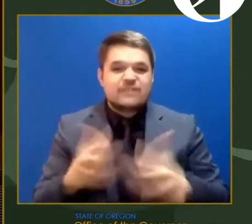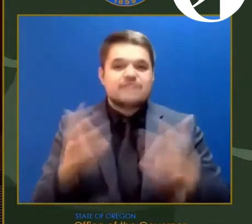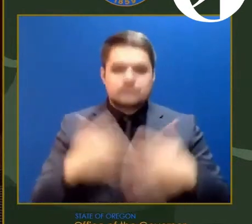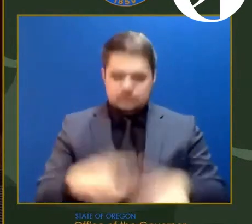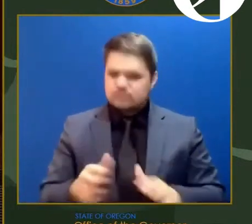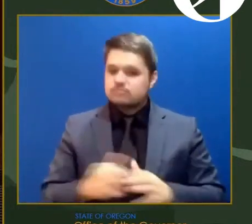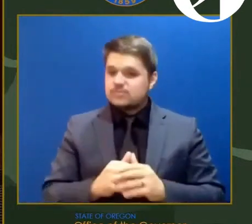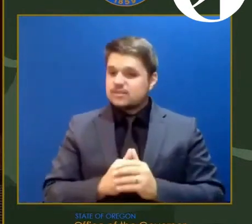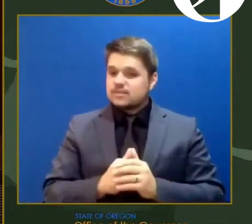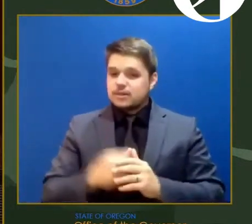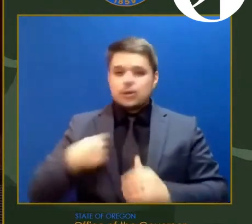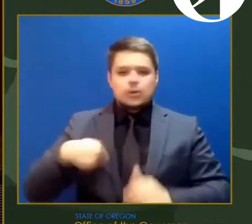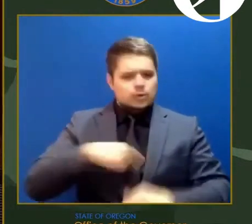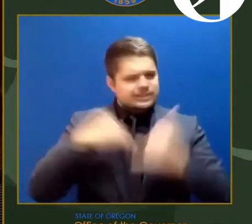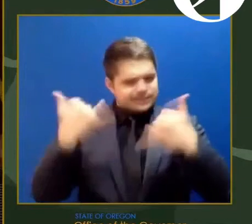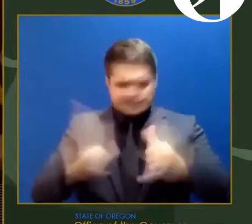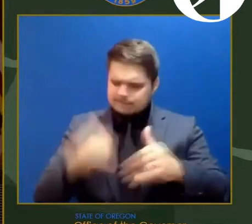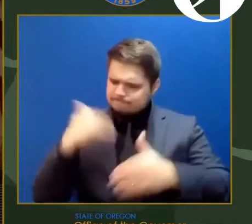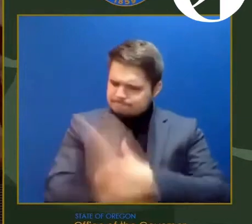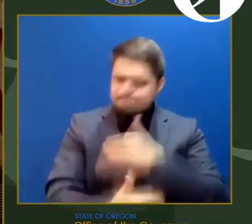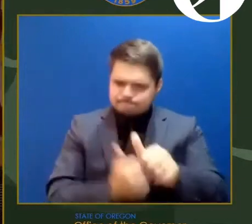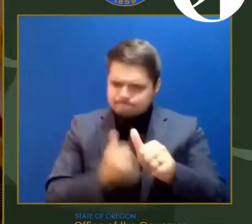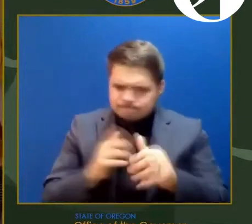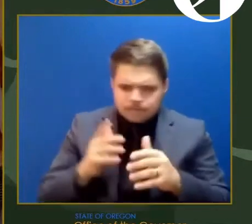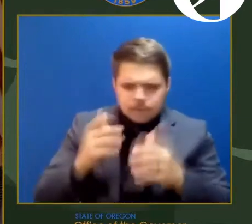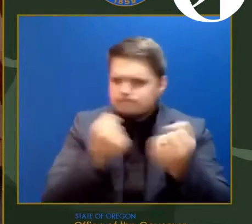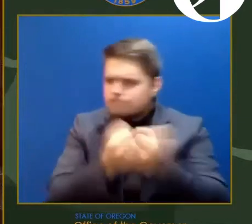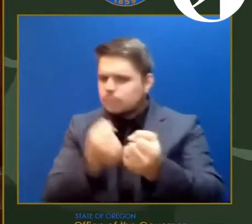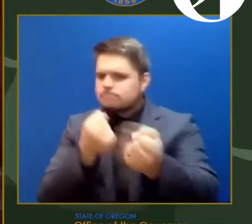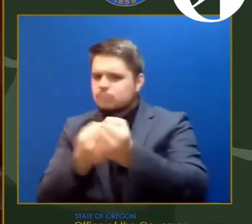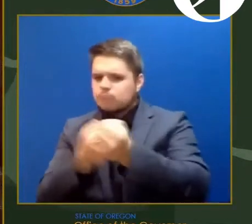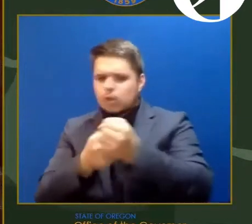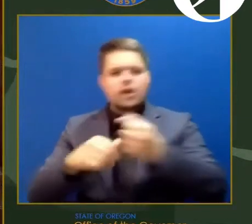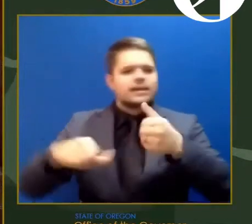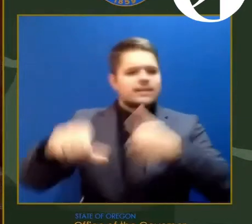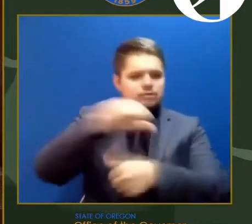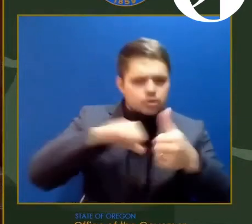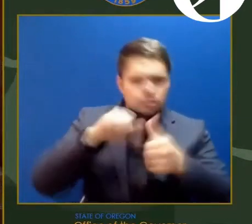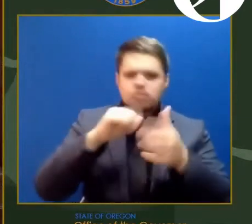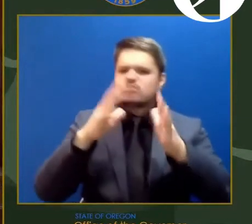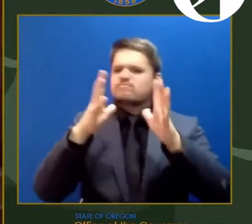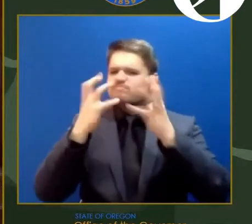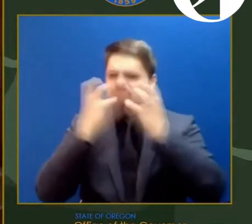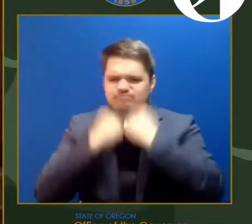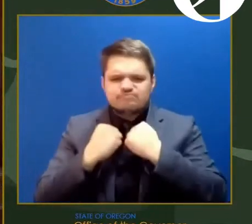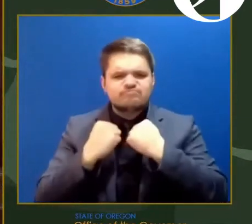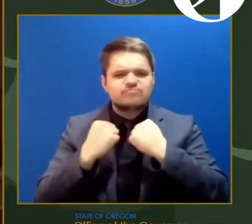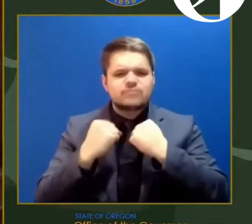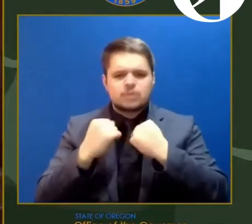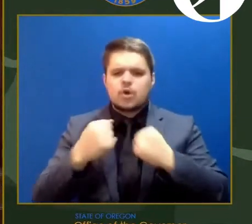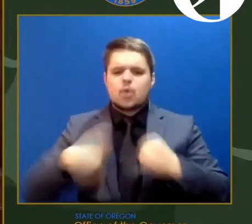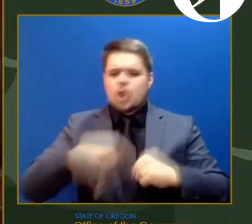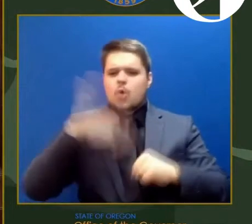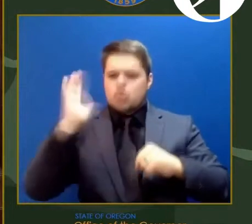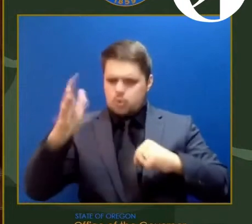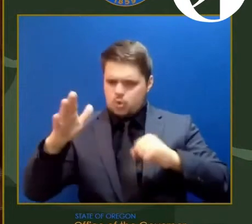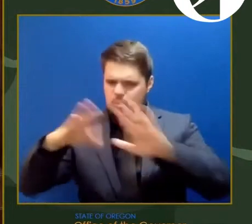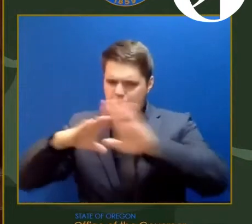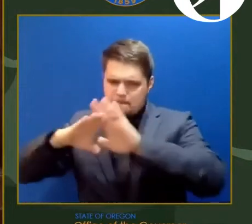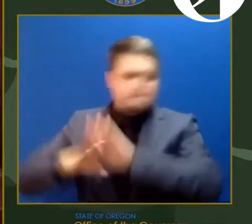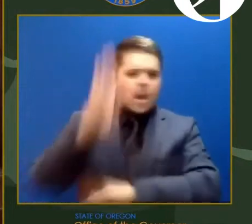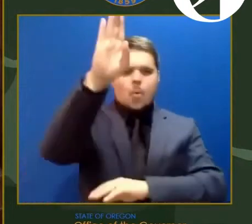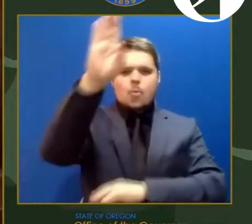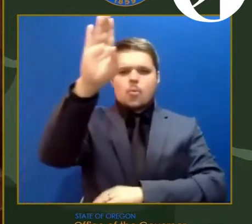other up, because we are determined to rise, rebuild, and reinvent